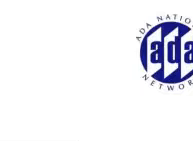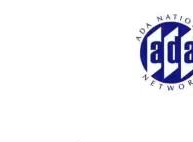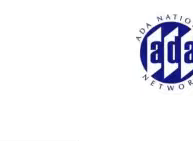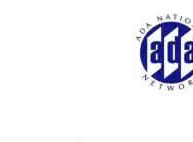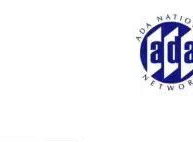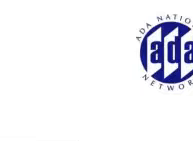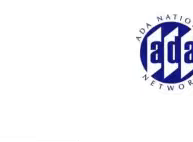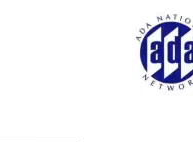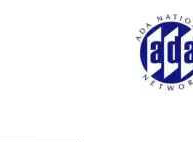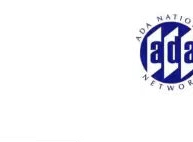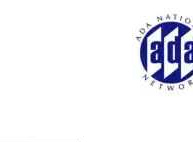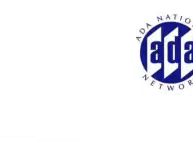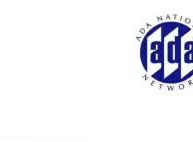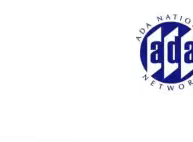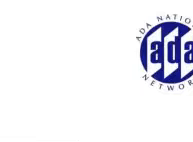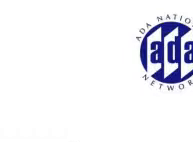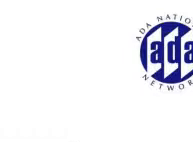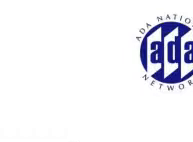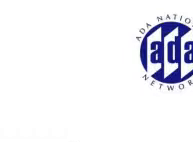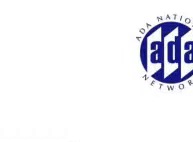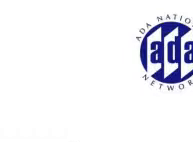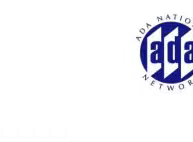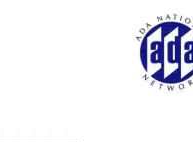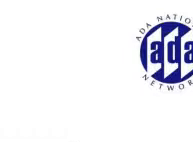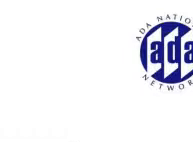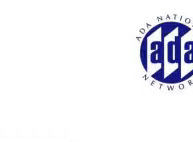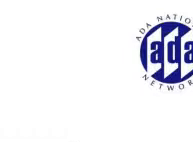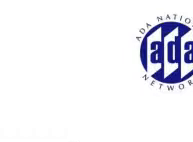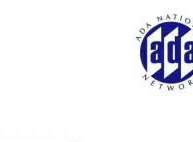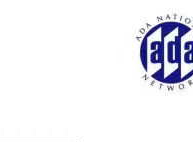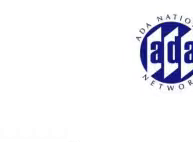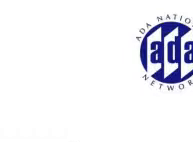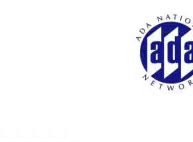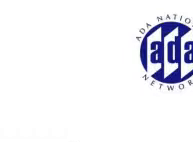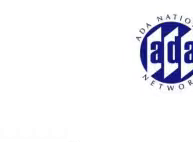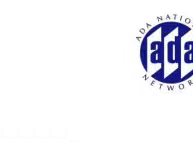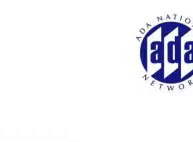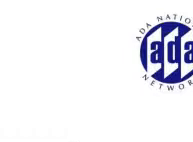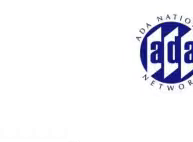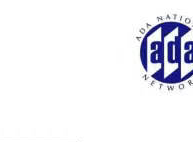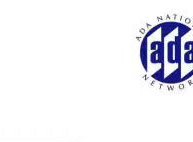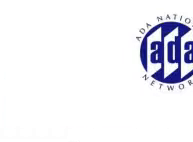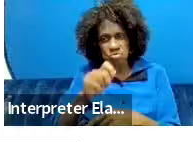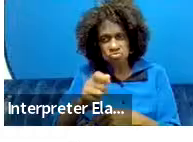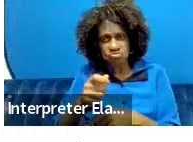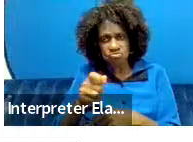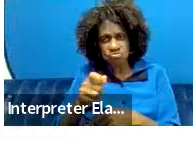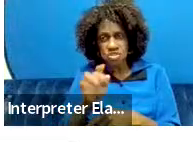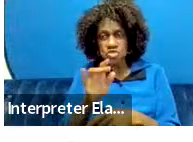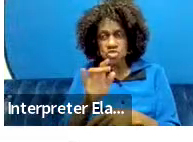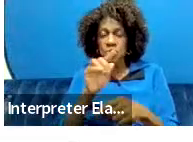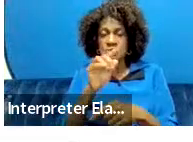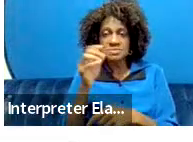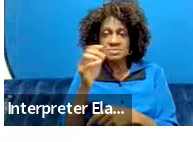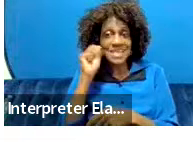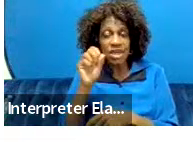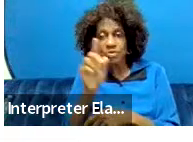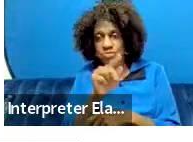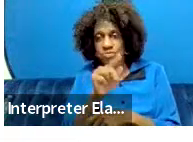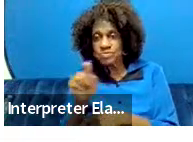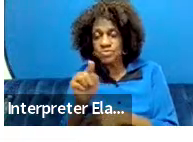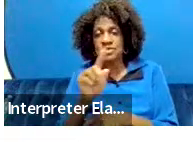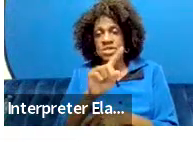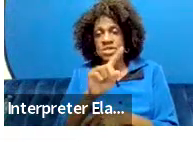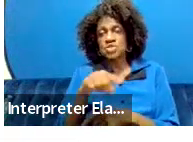when Zoom will overtake the audio on your computer, and even though you think you've adjusted your soundbar on your computer, Zoom will have